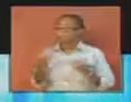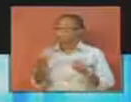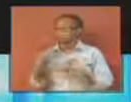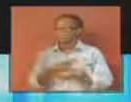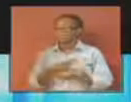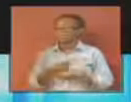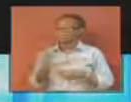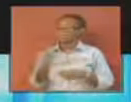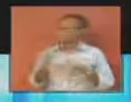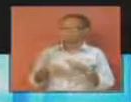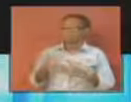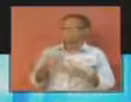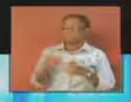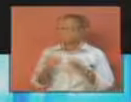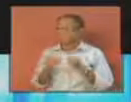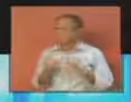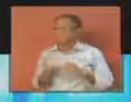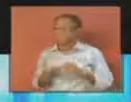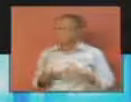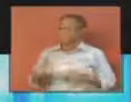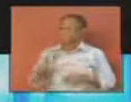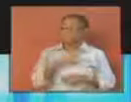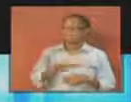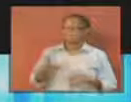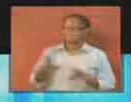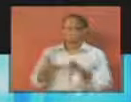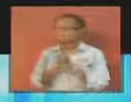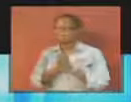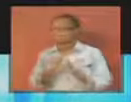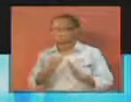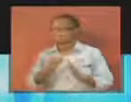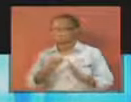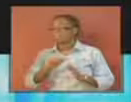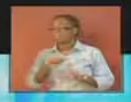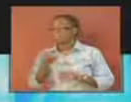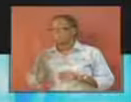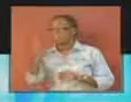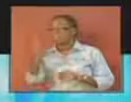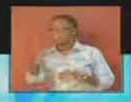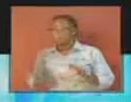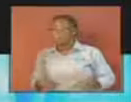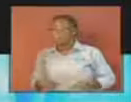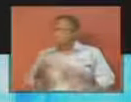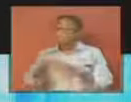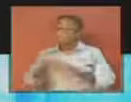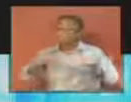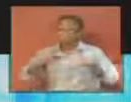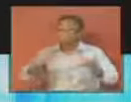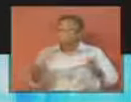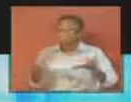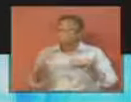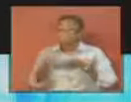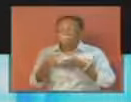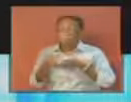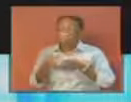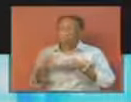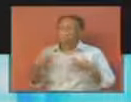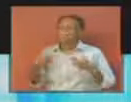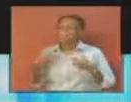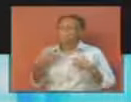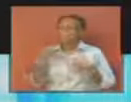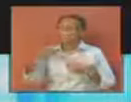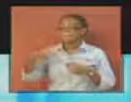if in the case of a cluster and one person in that cluster actually has P1, whether